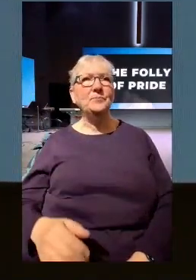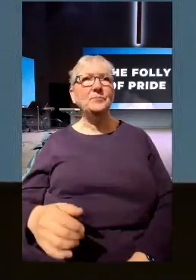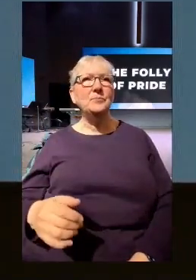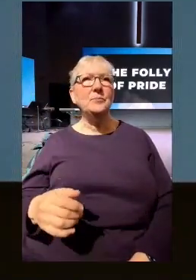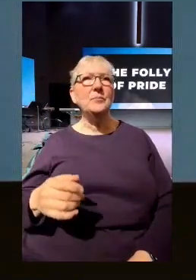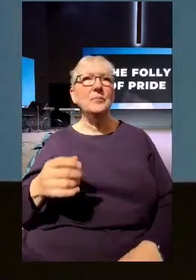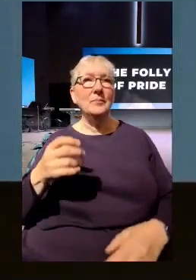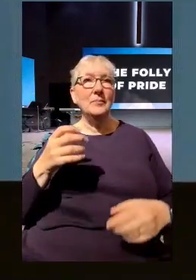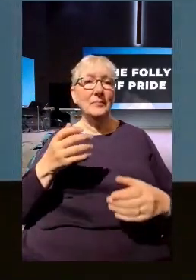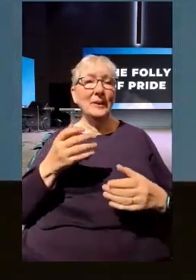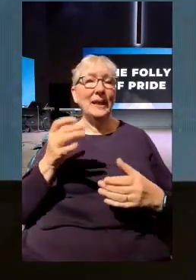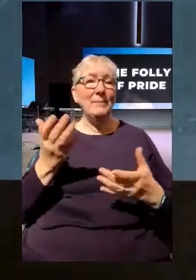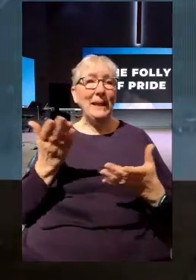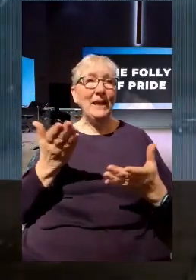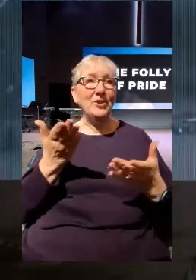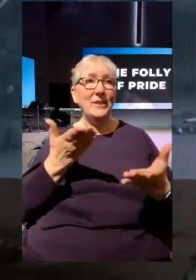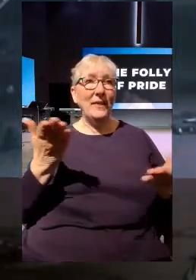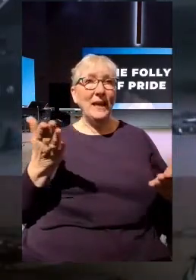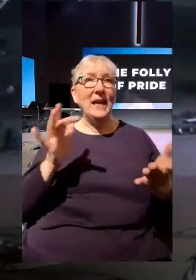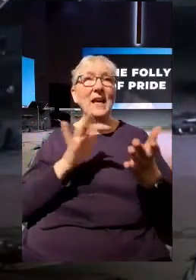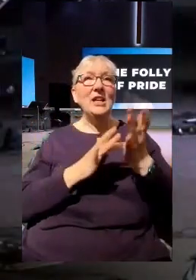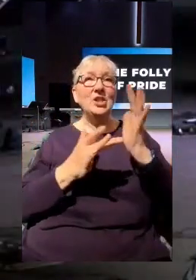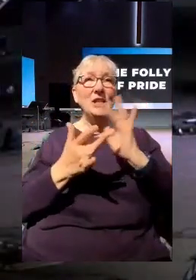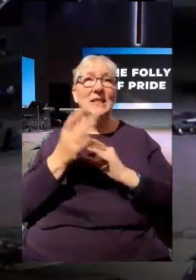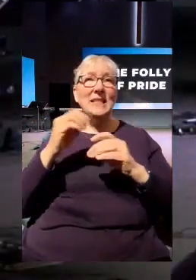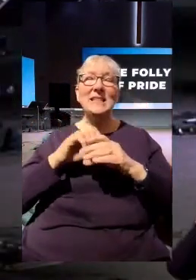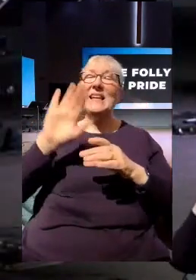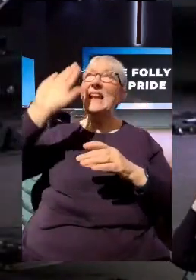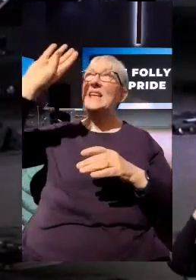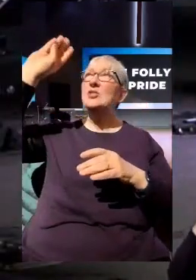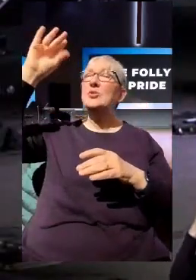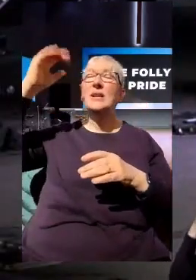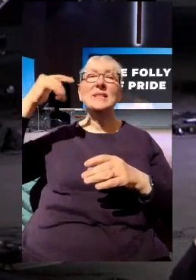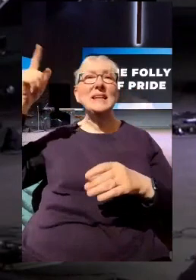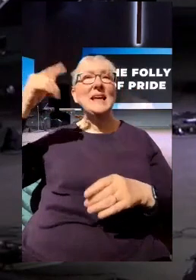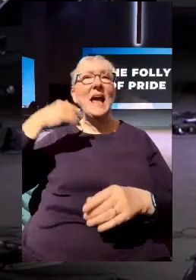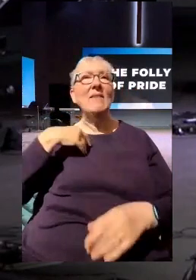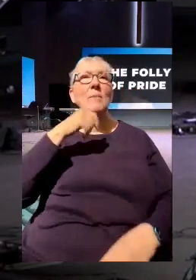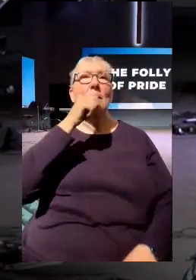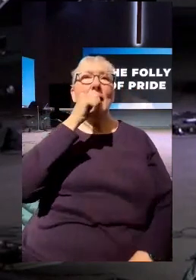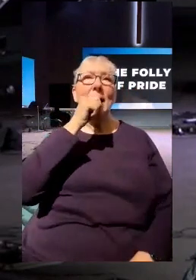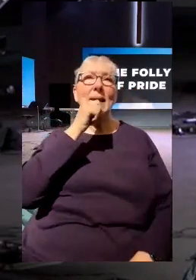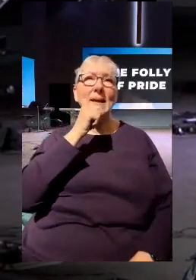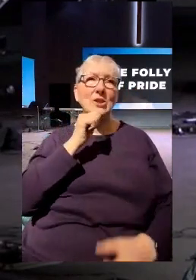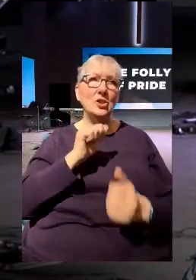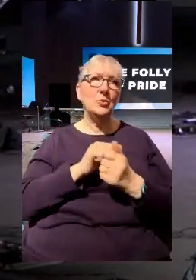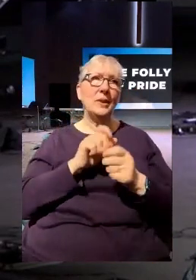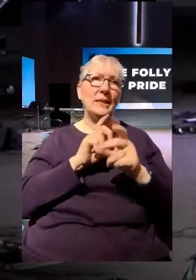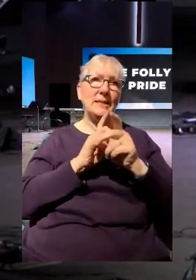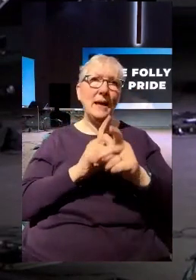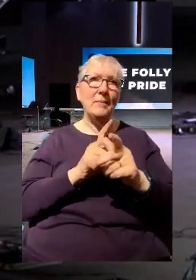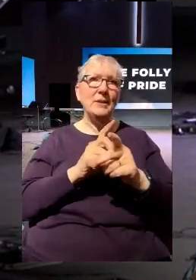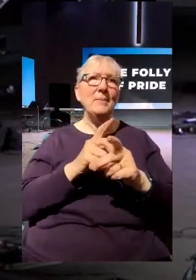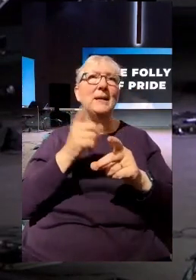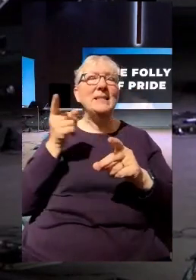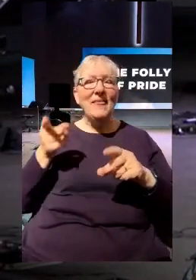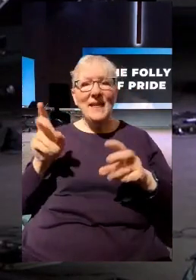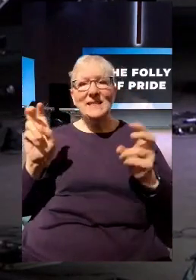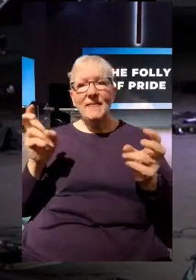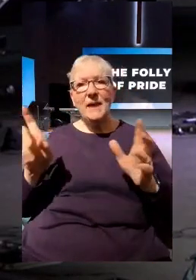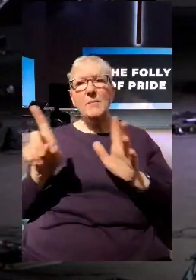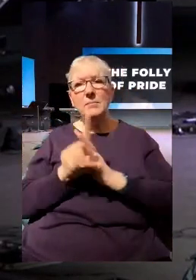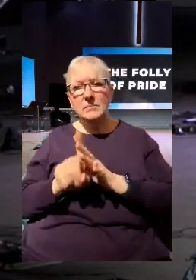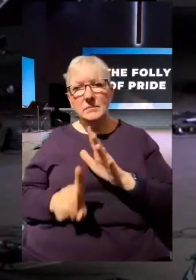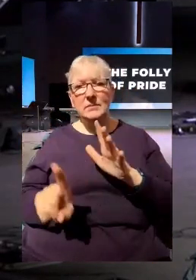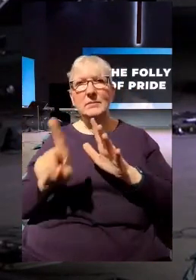Jesus, in his grace, is incredibly patient with the disciples, because this has been a recurring theme. I mean, how many times with